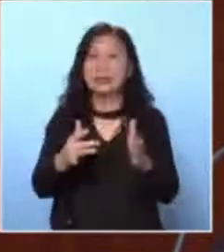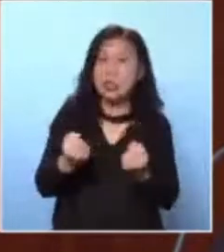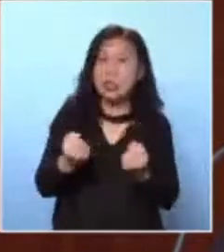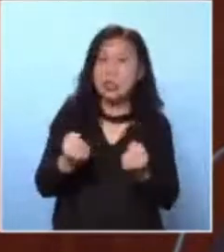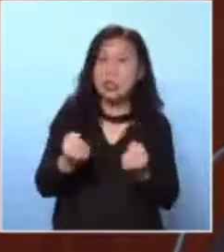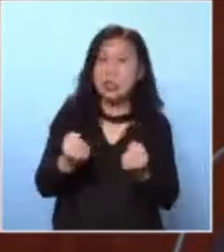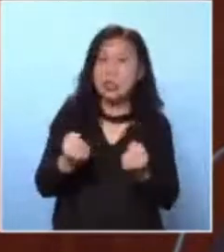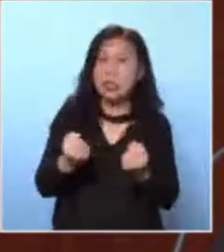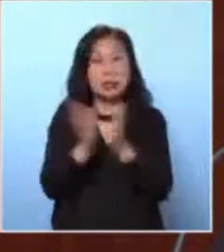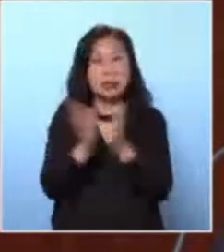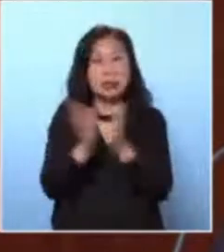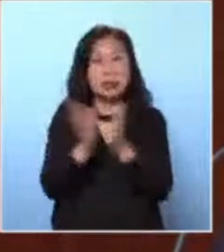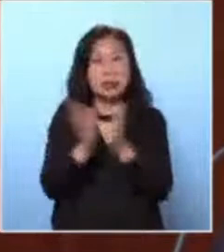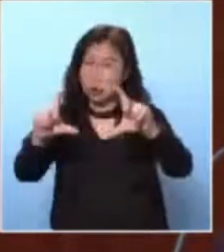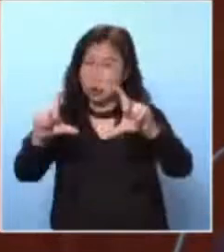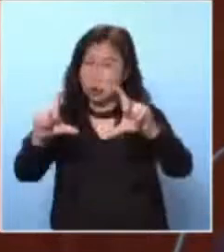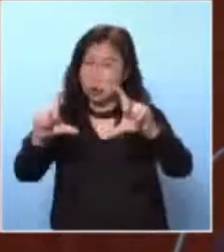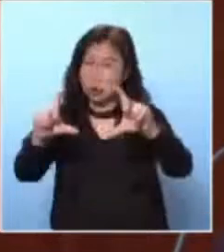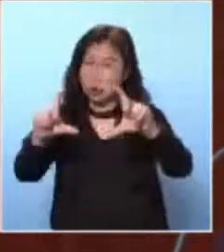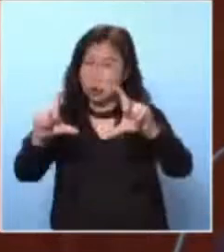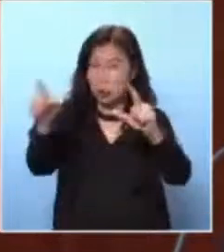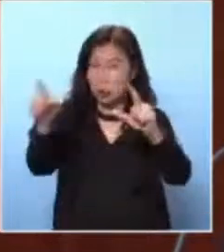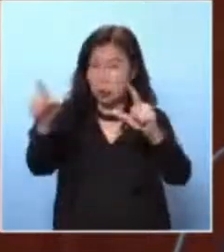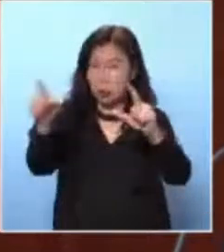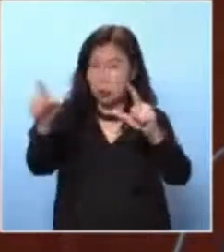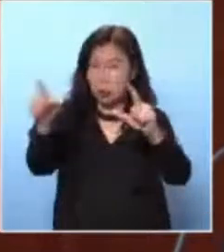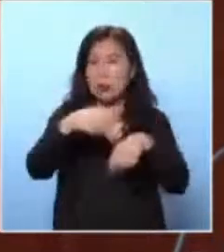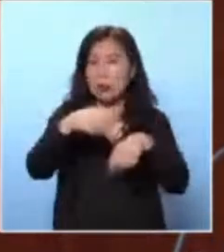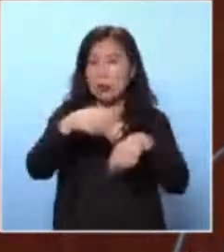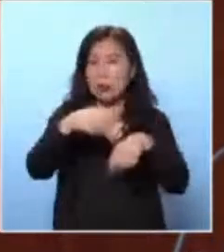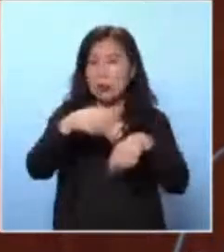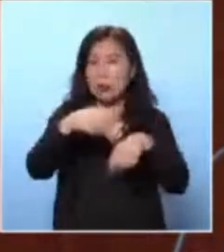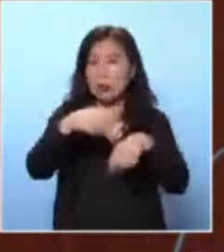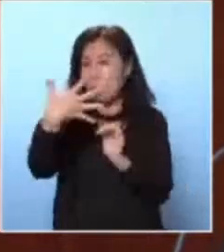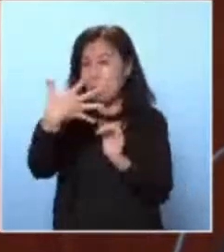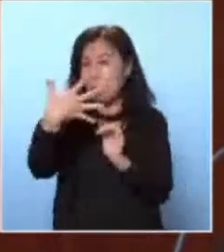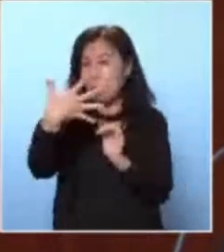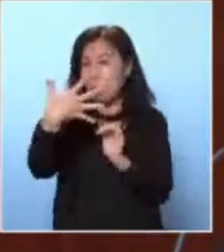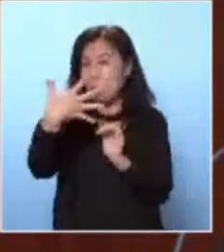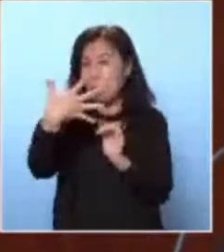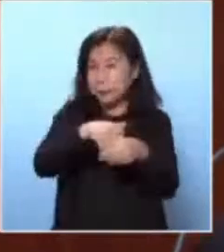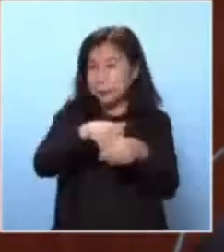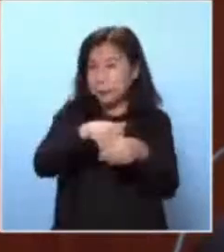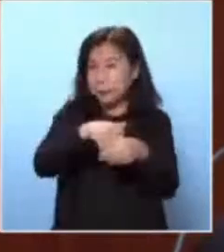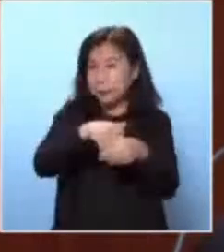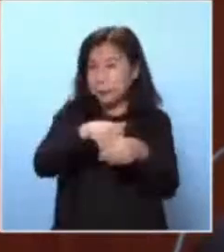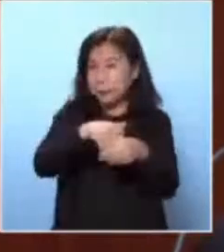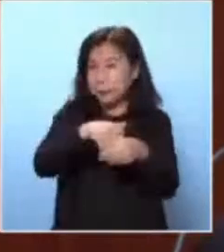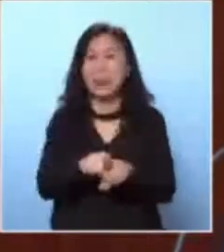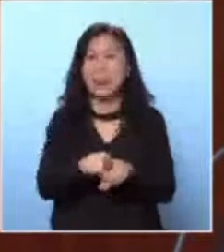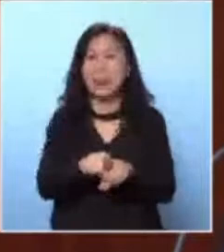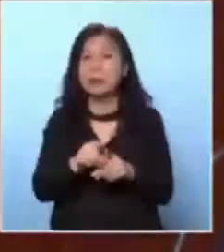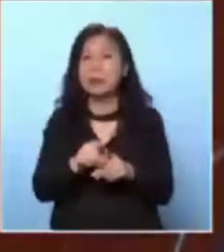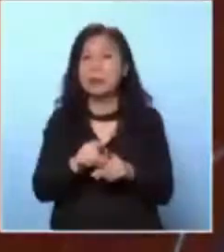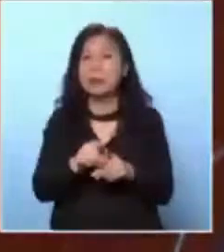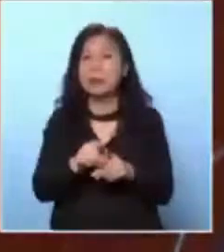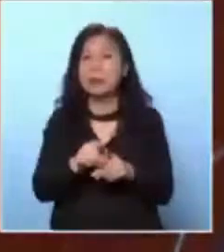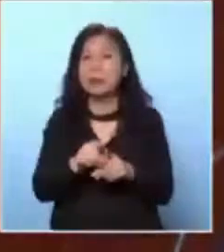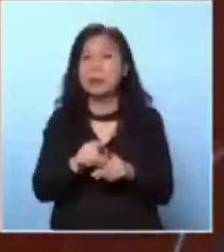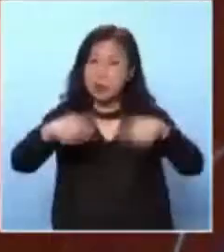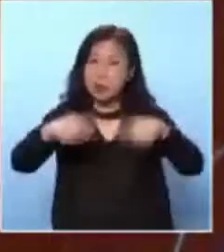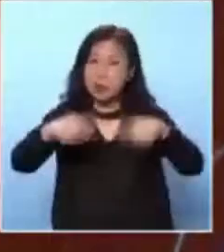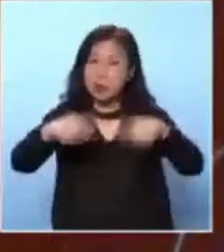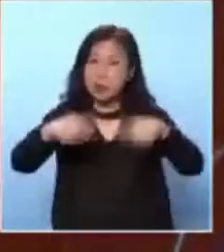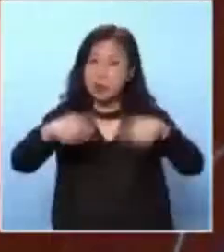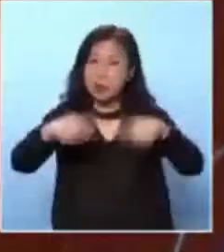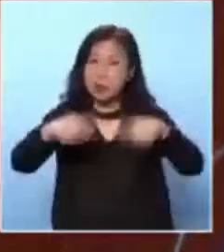subsidiary legislation. Our target is to gradually extend, starting from 2025, the producer responsibility schemes to